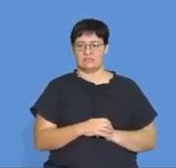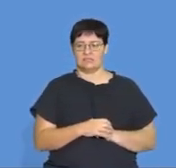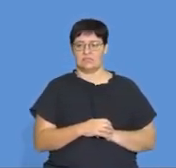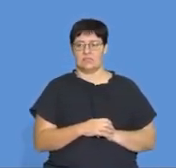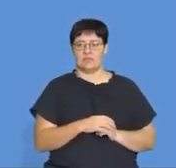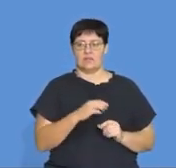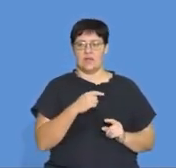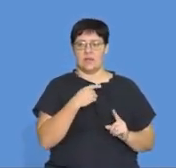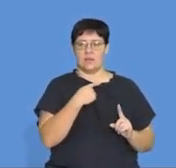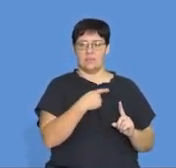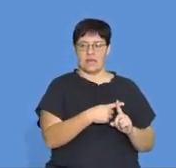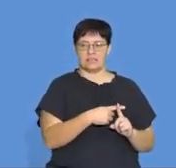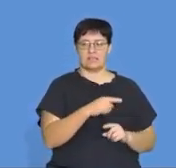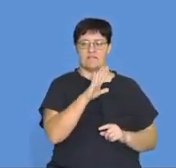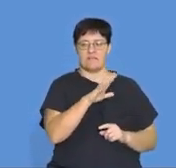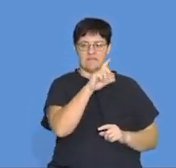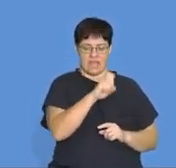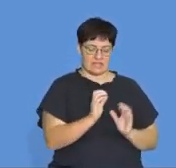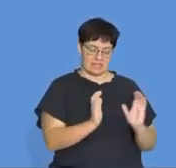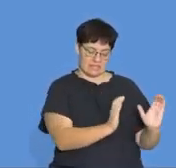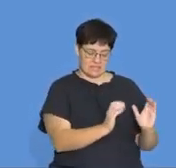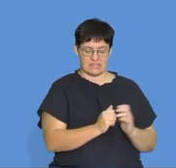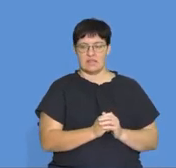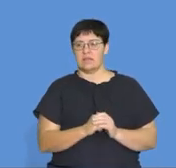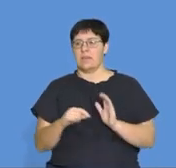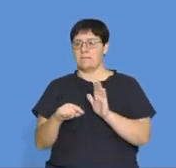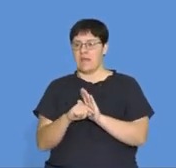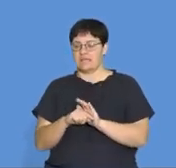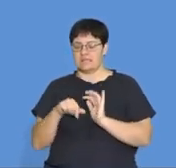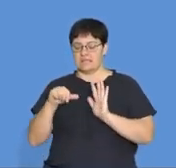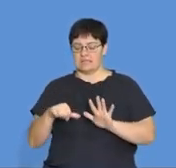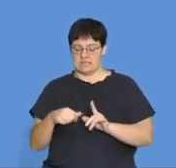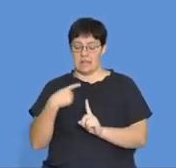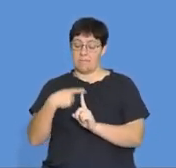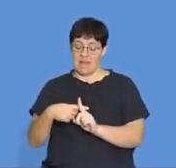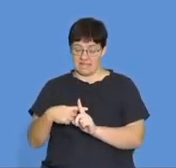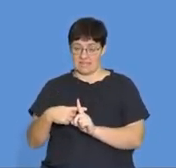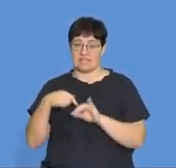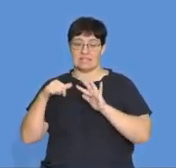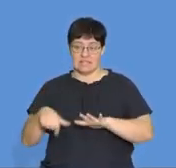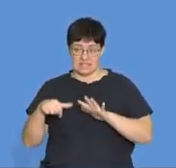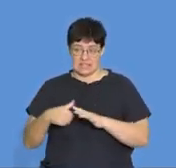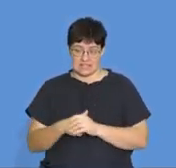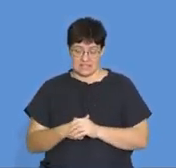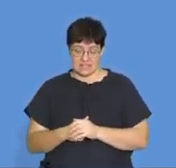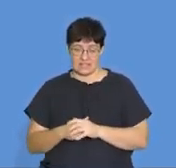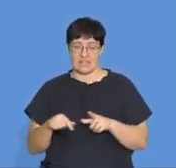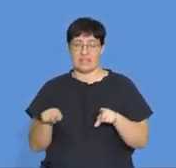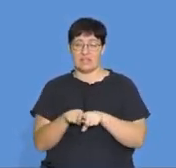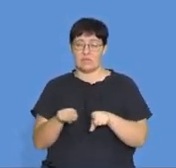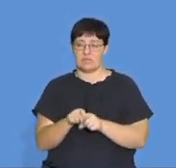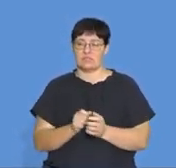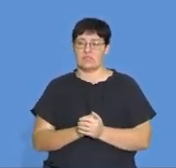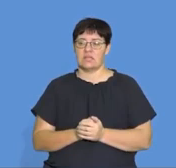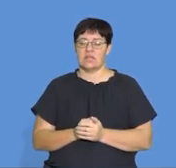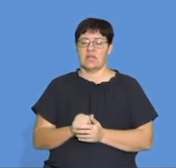plus the 5x, I'm just going to group them, minus 16, then plus 16, right,